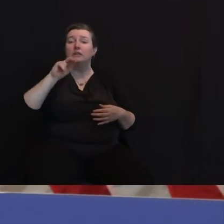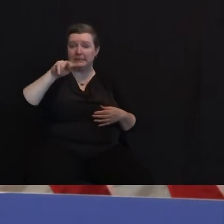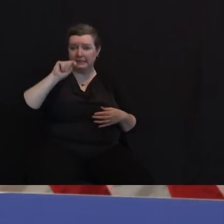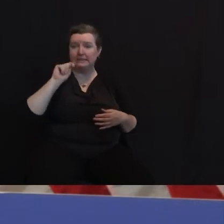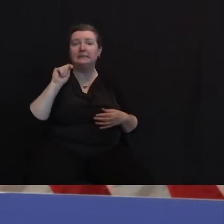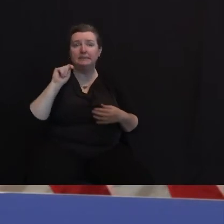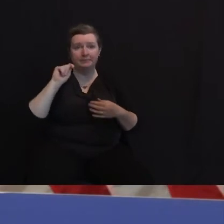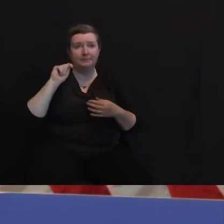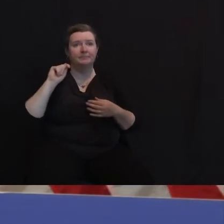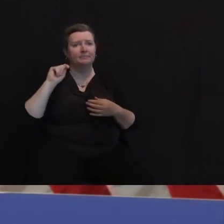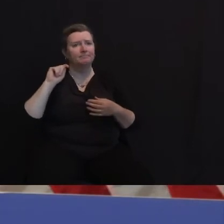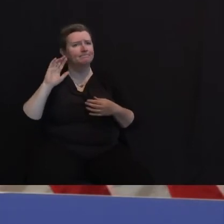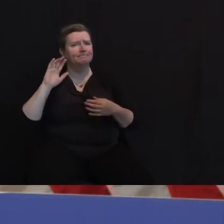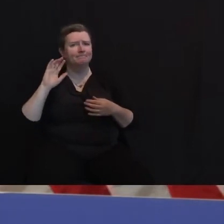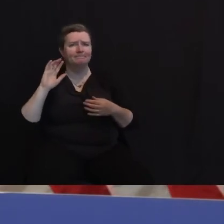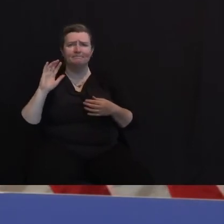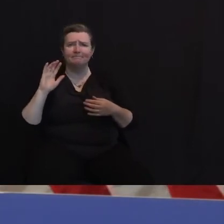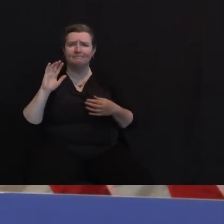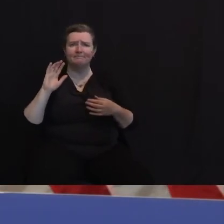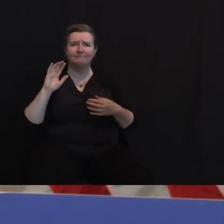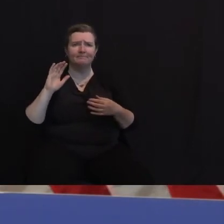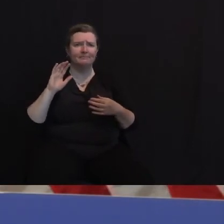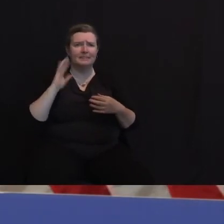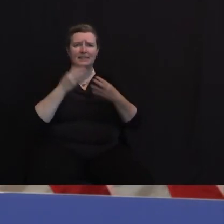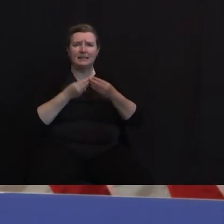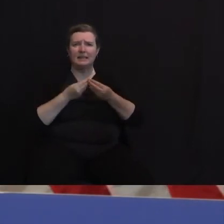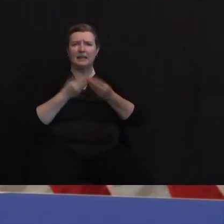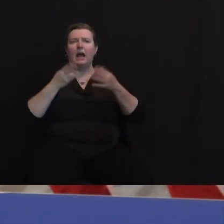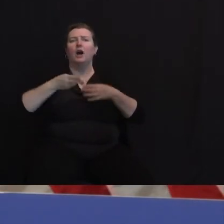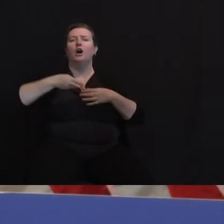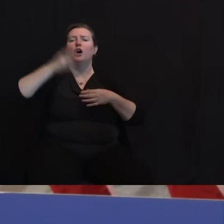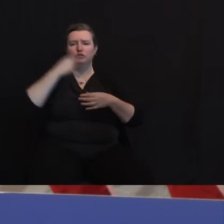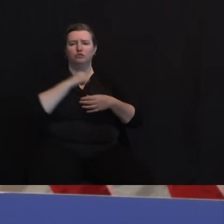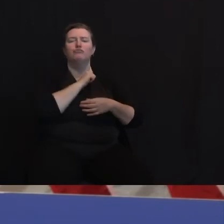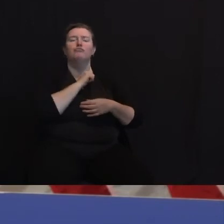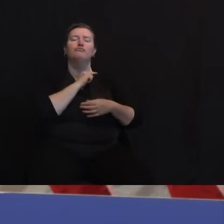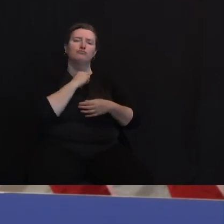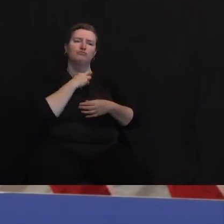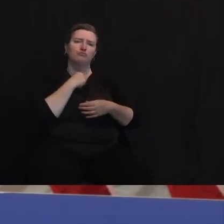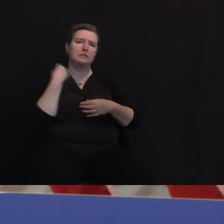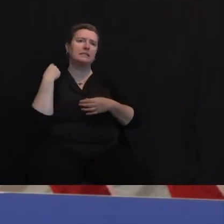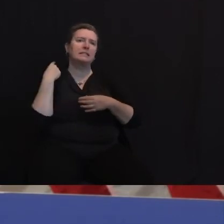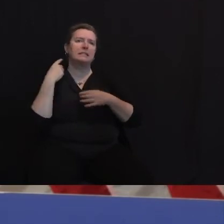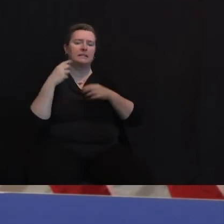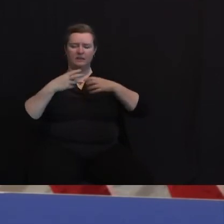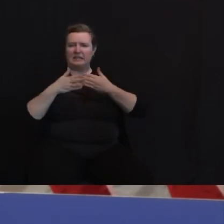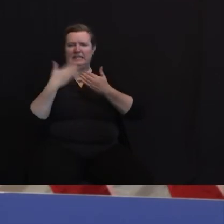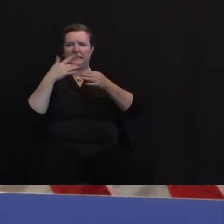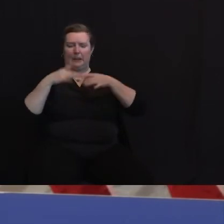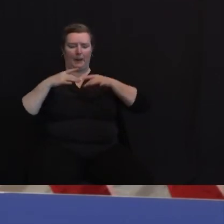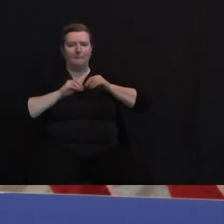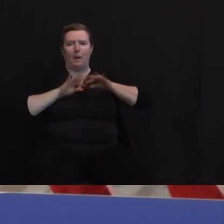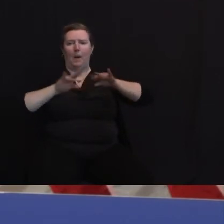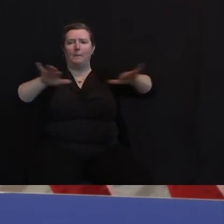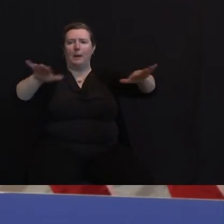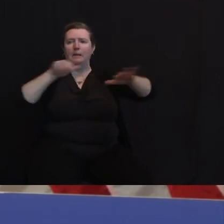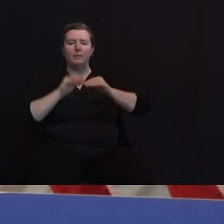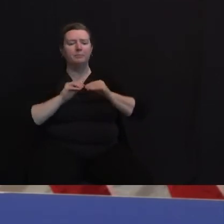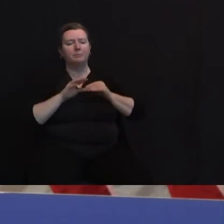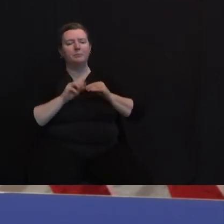higher incidence or risk of transmission, but not necessarily of severe disease. But right now it's not a factor, and there was some data